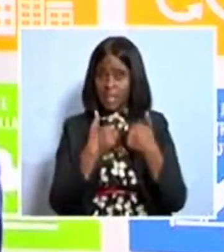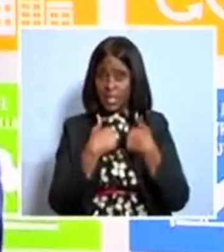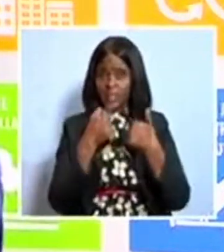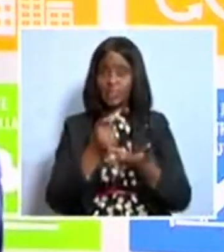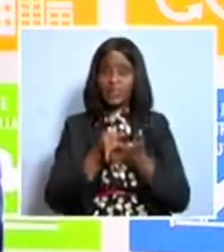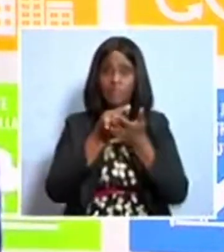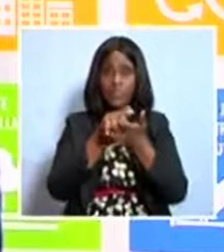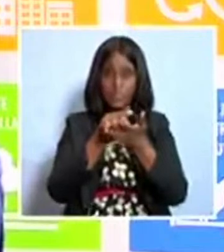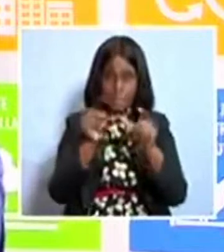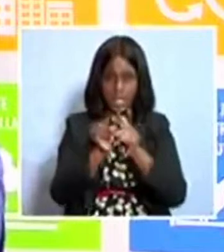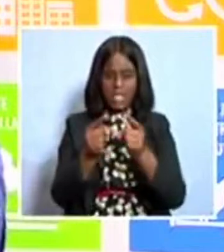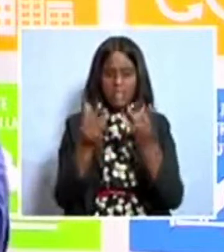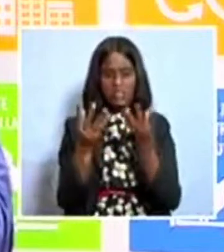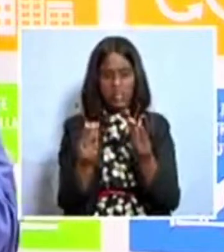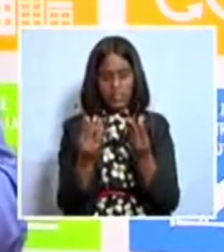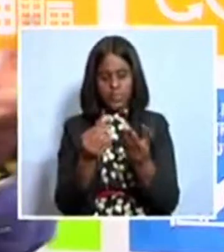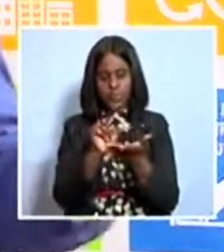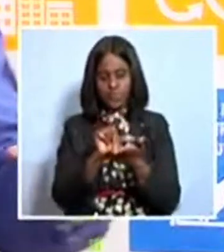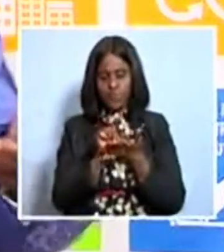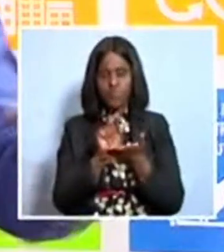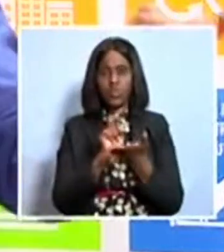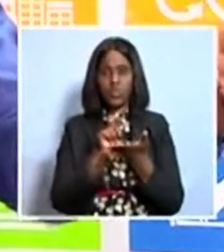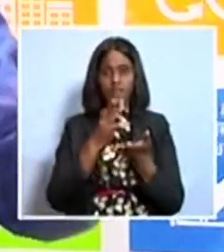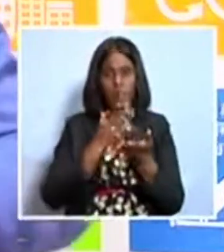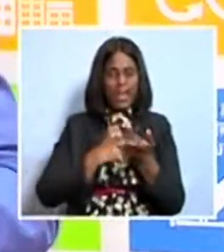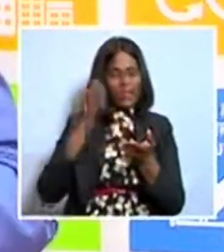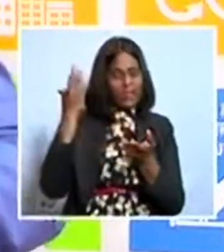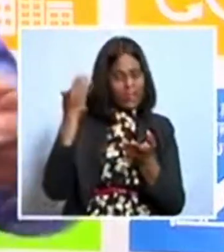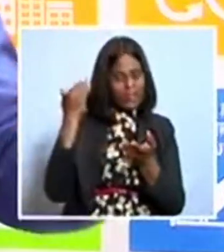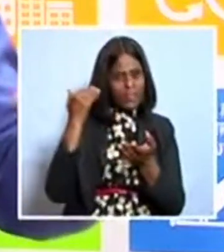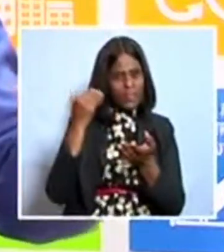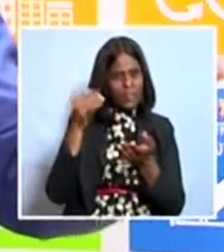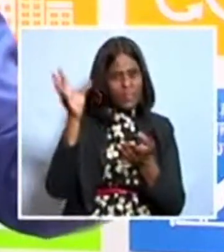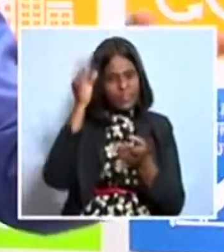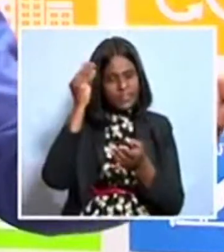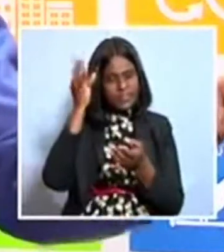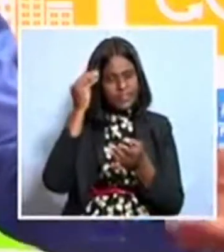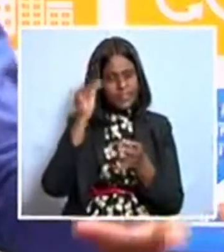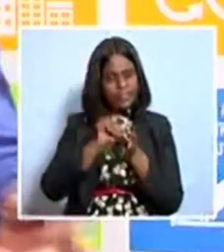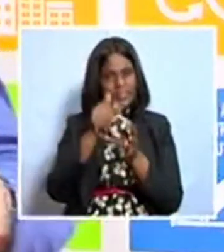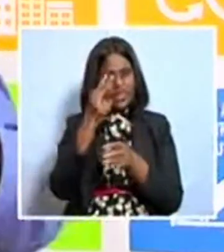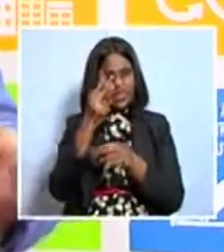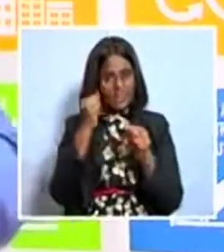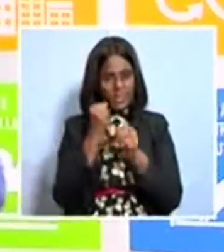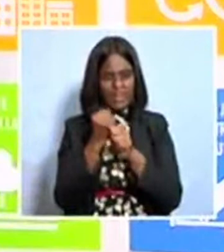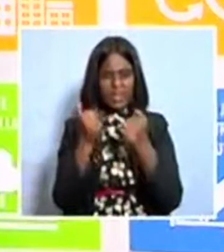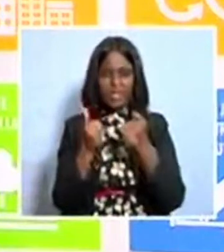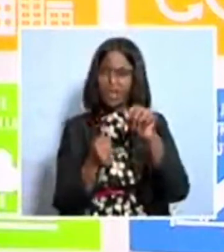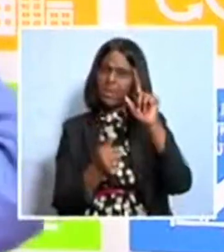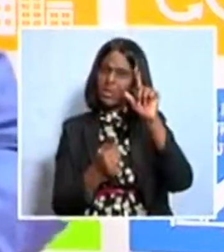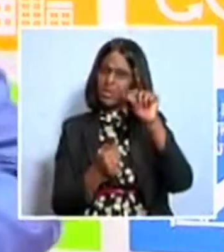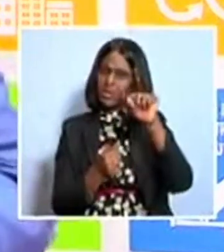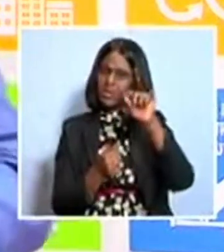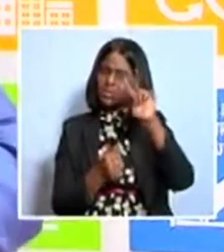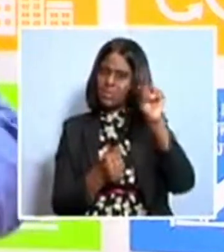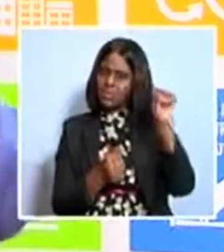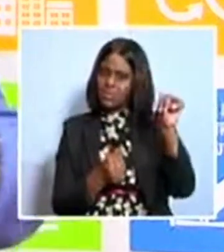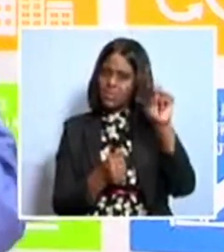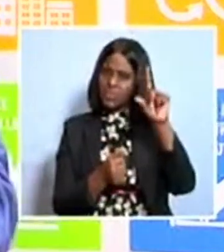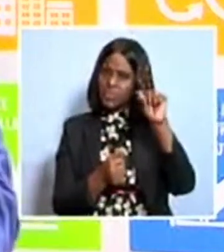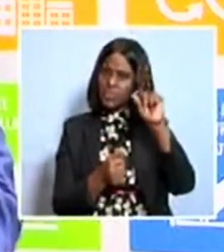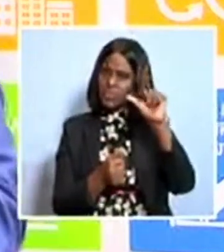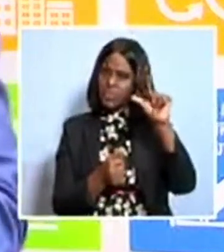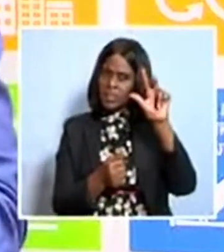and then we've got soft loans. So my past experience in the past two years, 2022 and 2023,